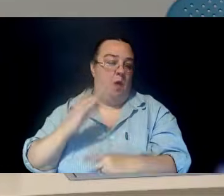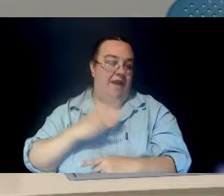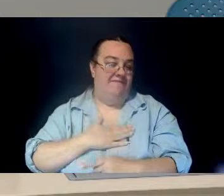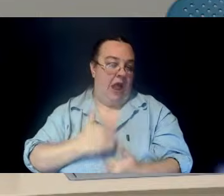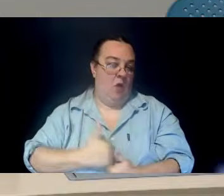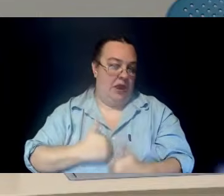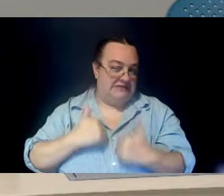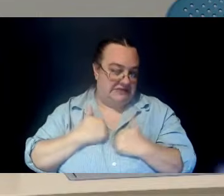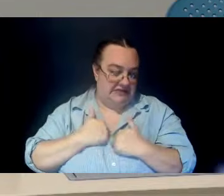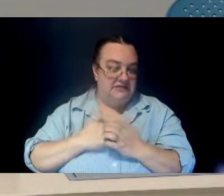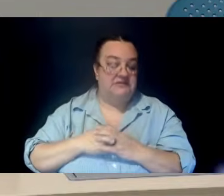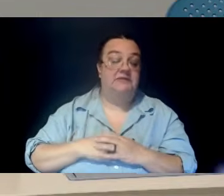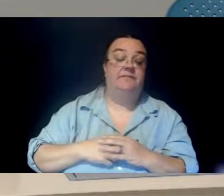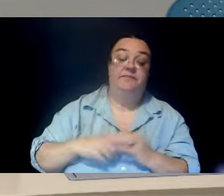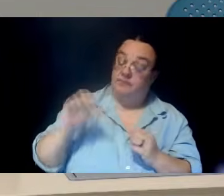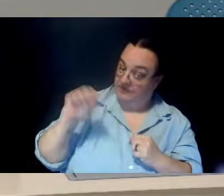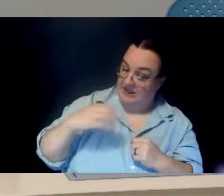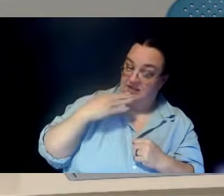Last, cooperative